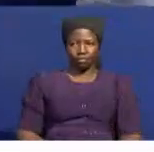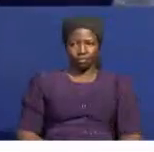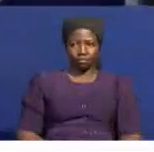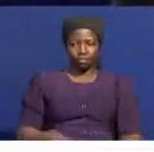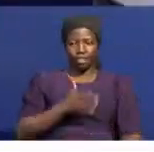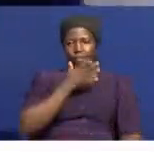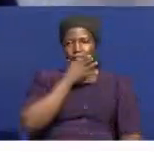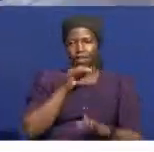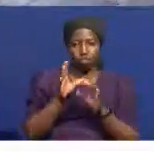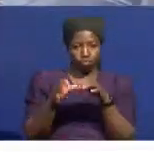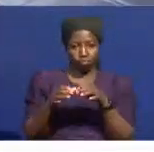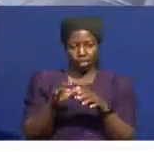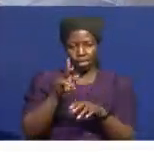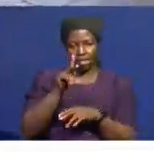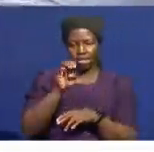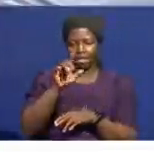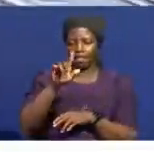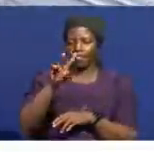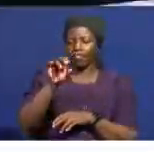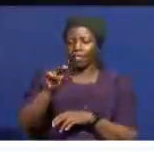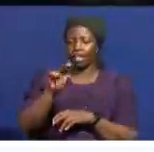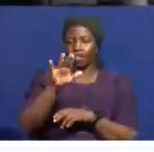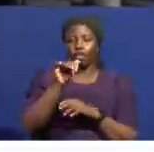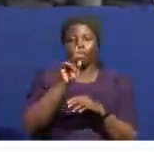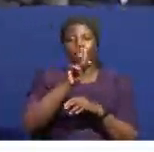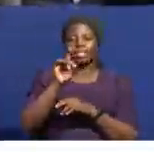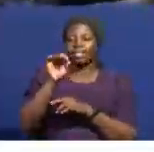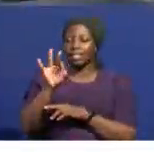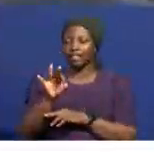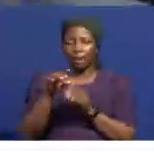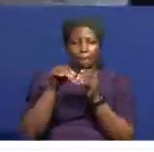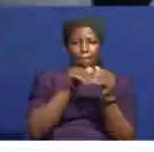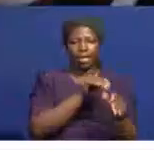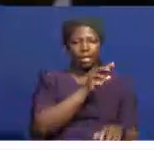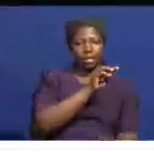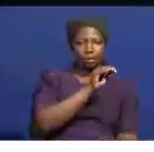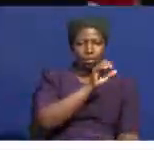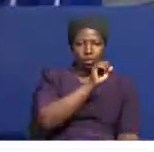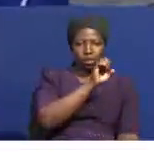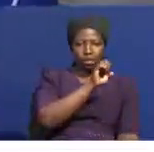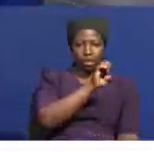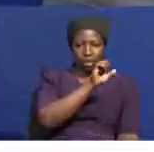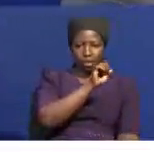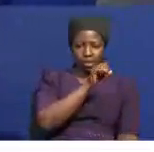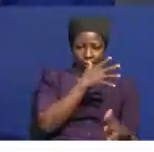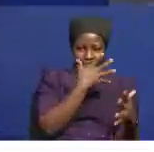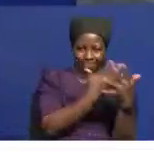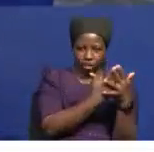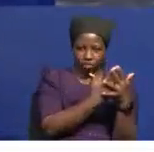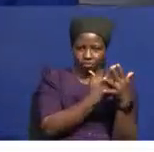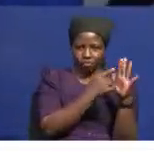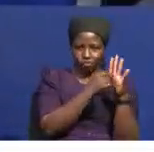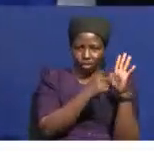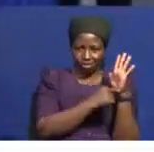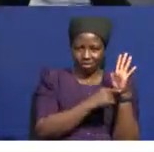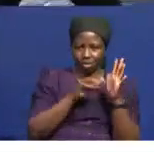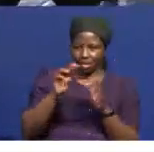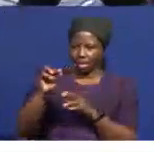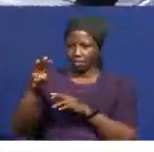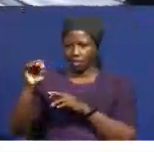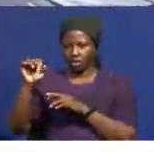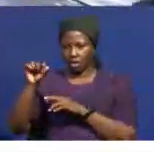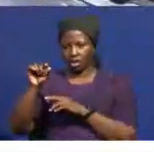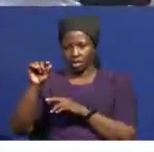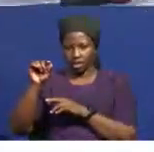In the men's category, Kelvin Maina of KDF defeated Moses Kilavuka of Prisons on points, while Mwinyi Kombo humbled Chris